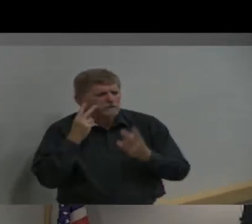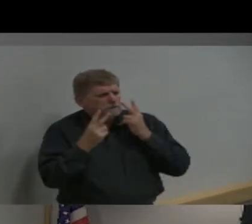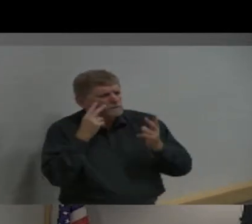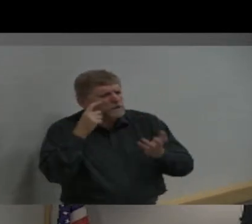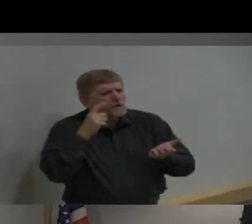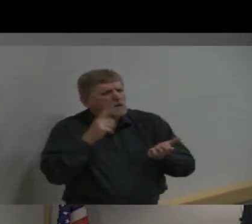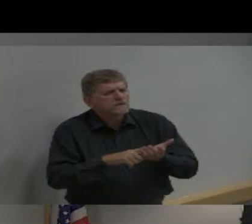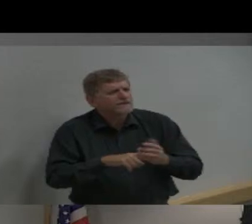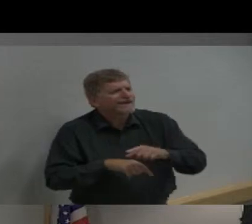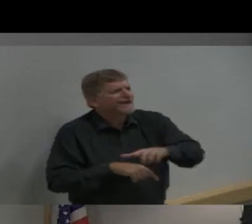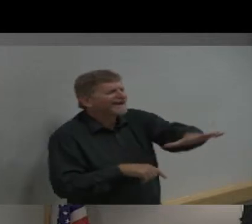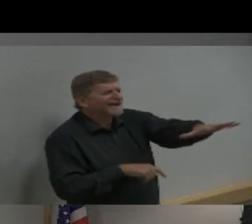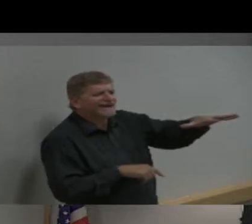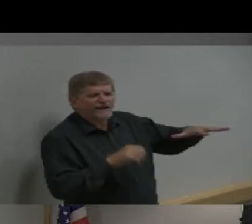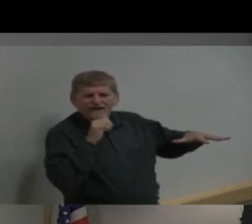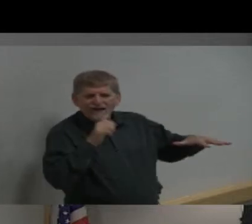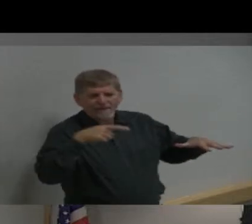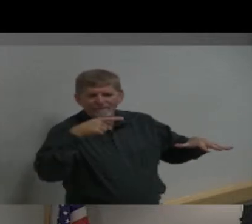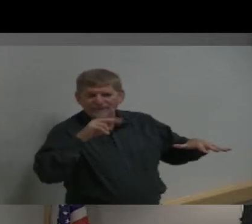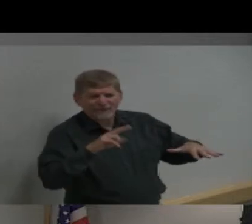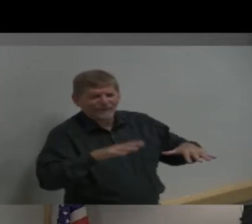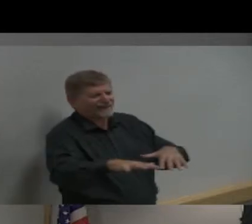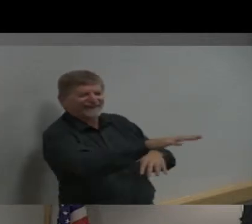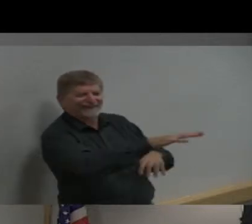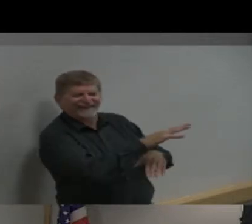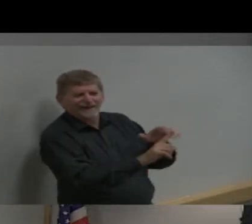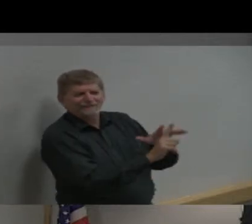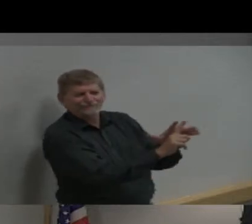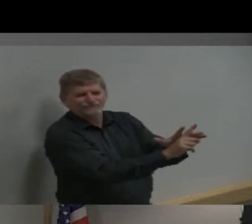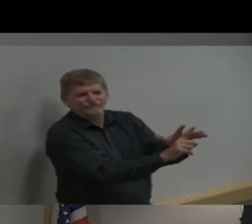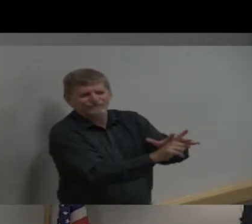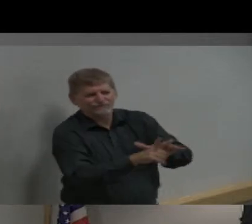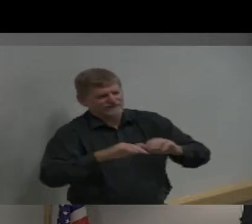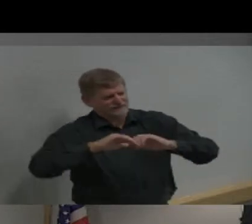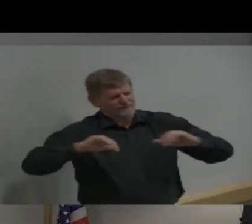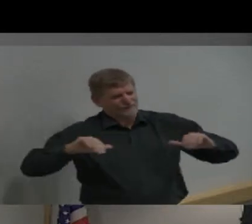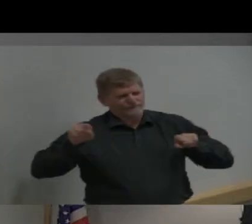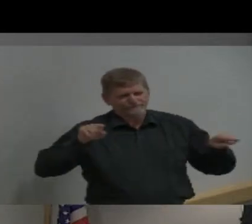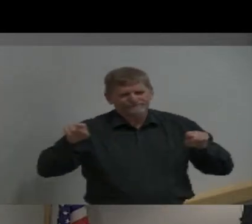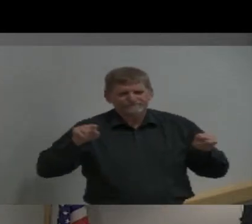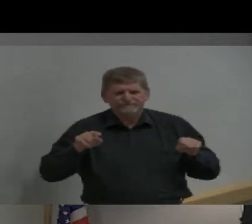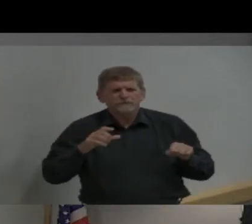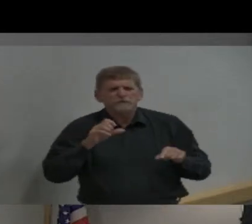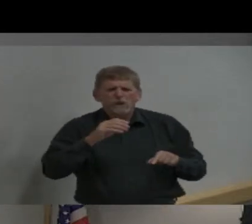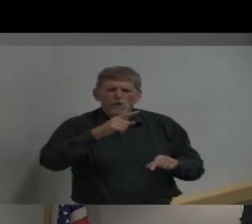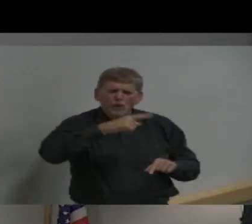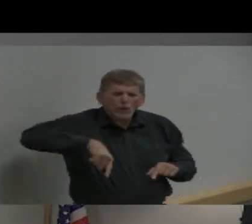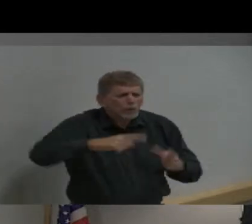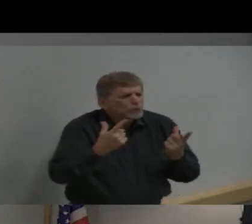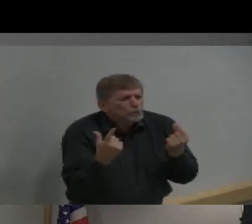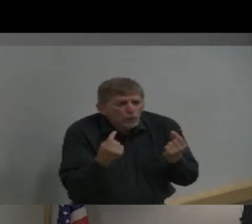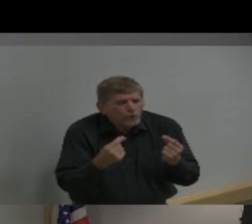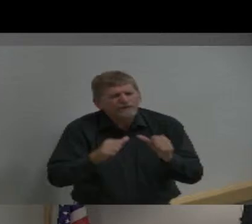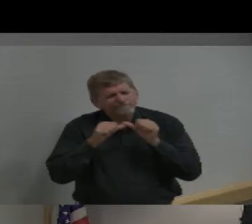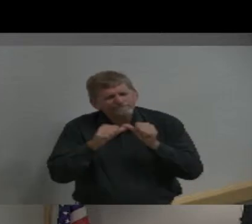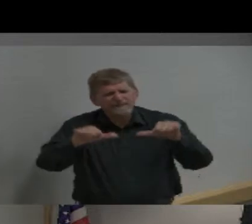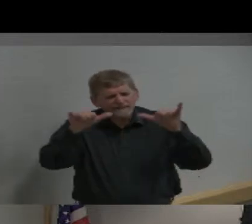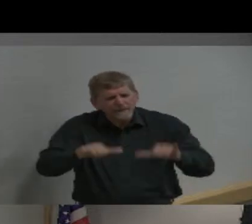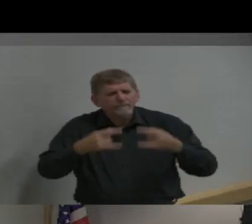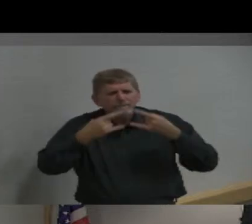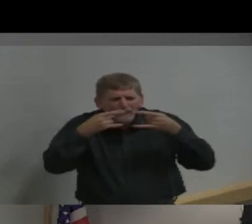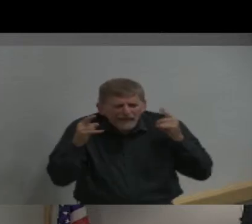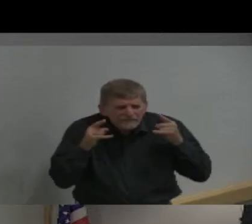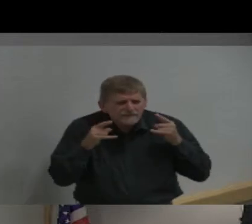community. So for these reasons, it's more important than ever that we continue to wear our face coverings, continue to practice social